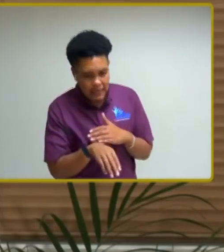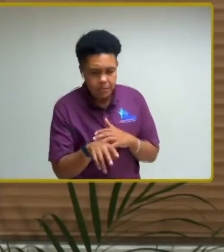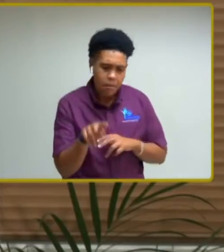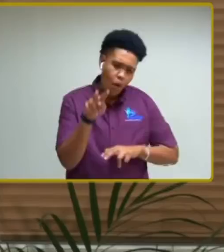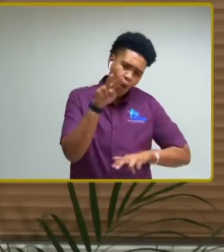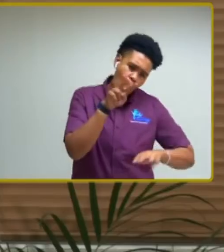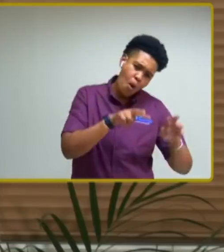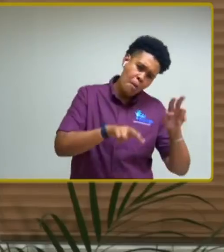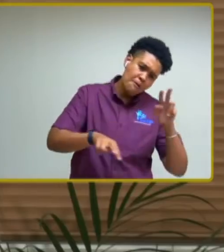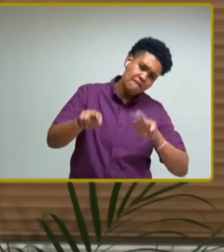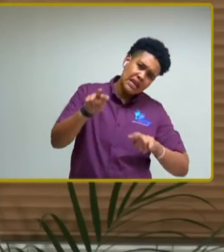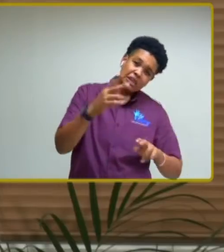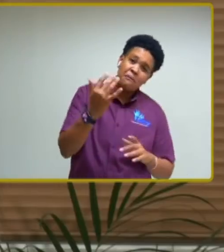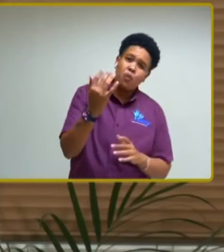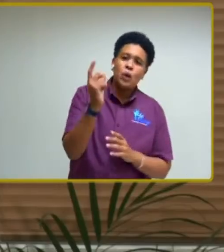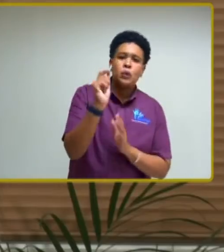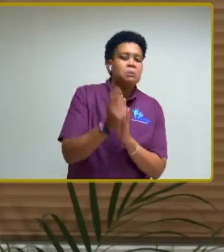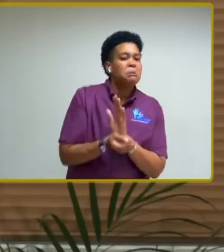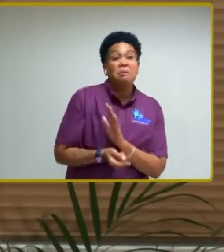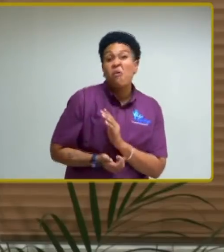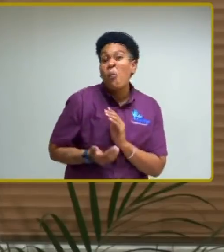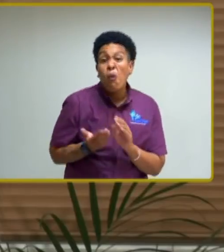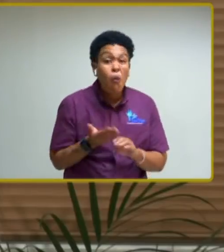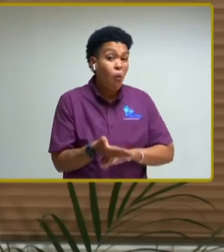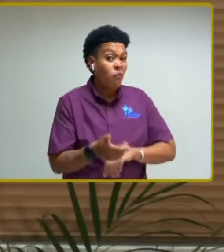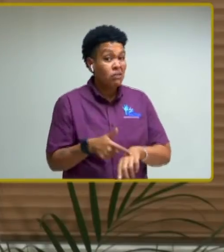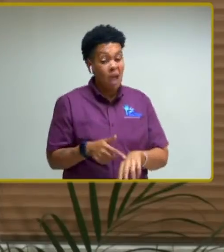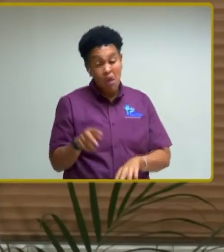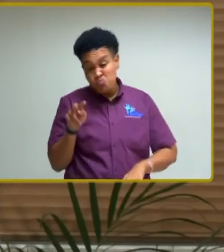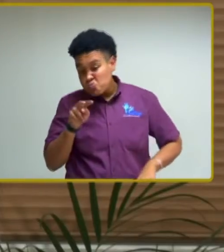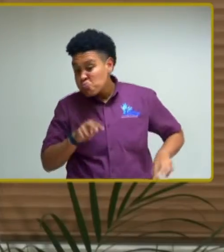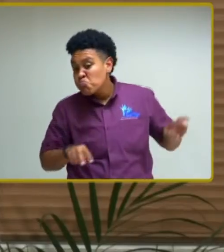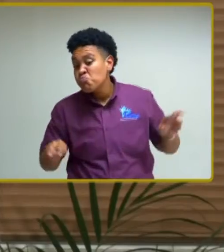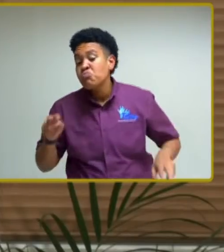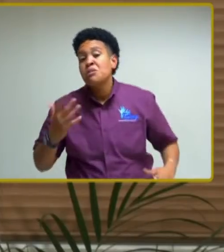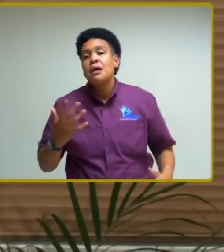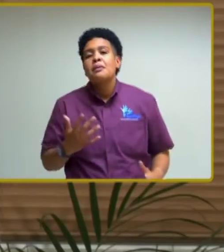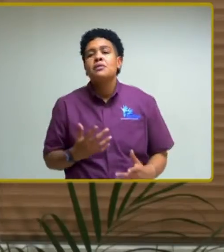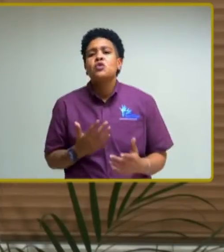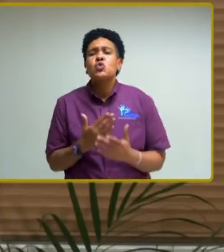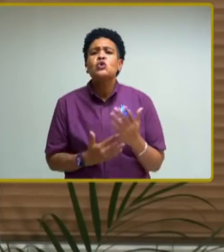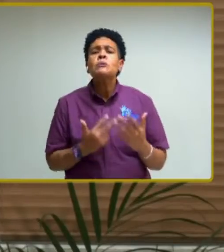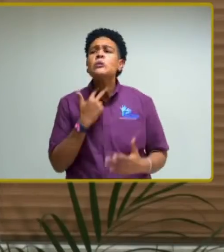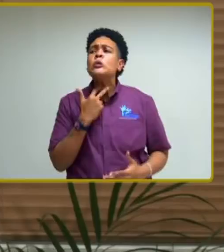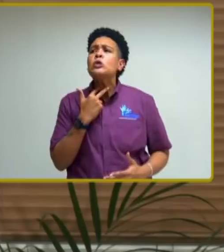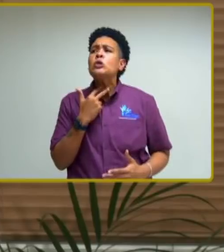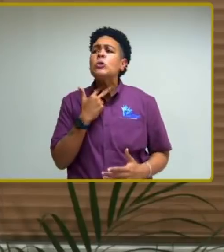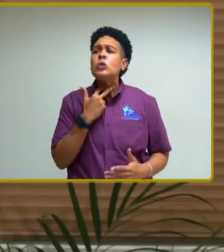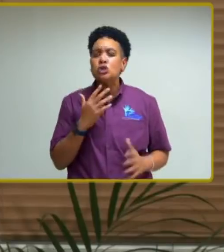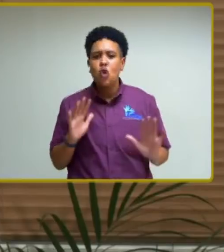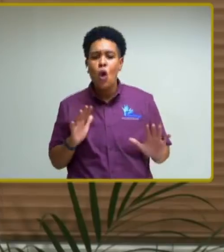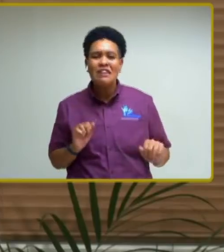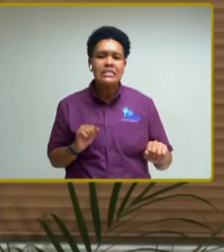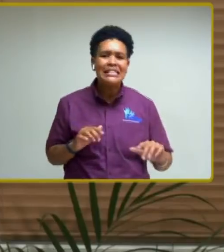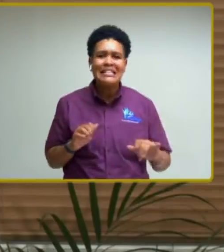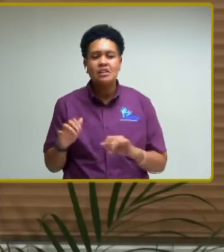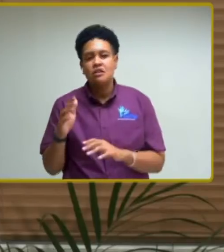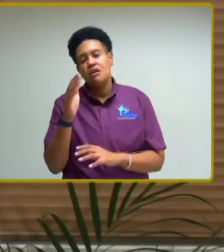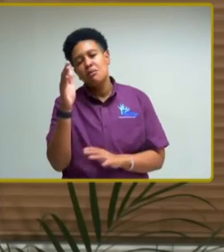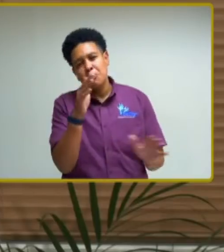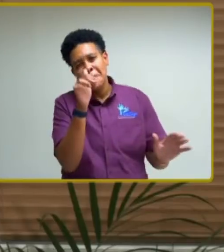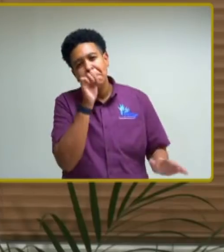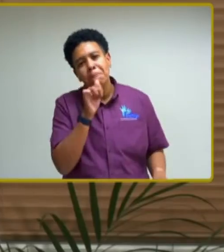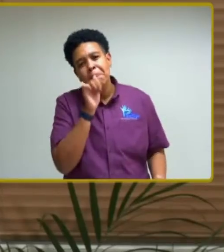You may have to wait a little longer for whatever reason. You may have some bottlenecks periodically. So be prepared to